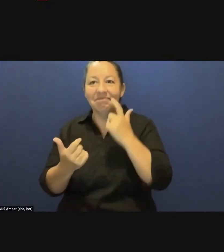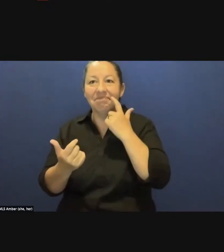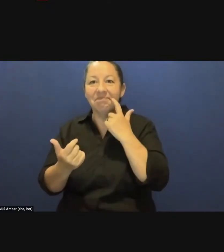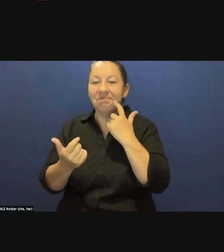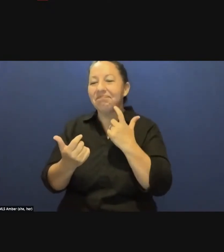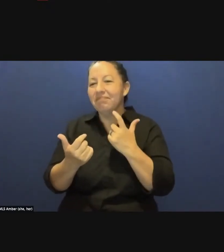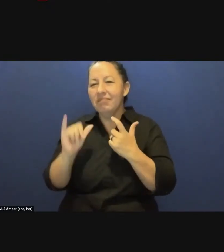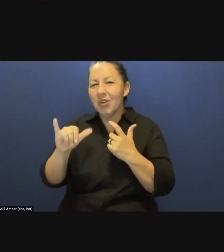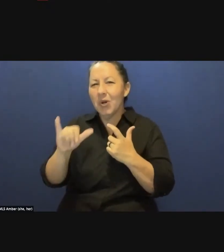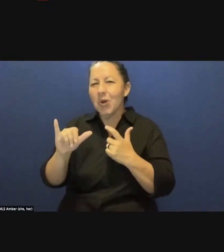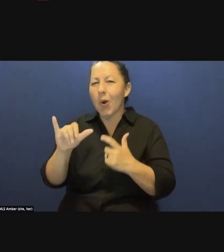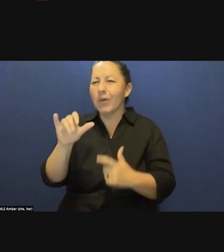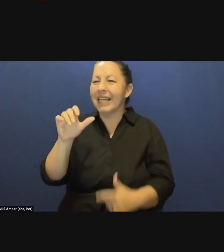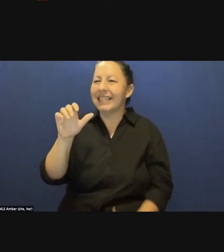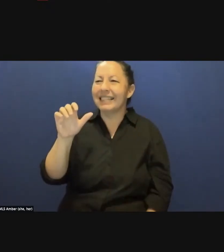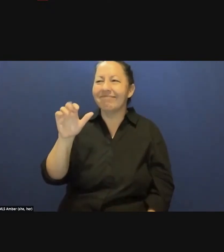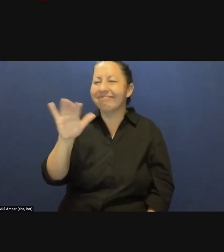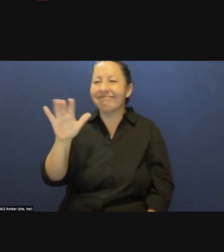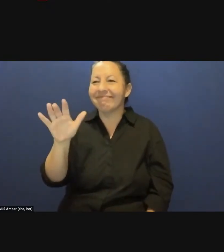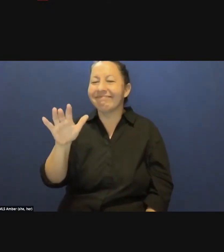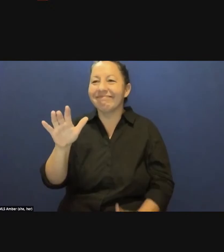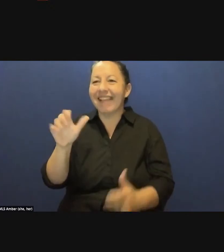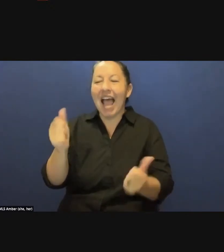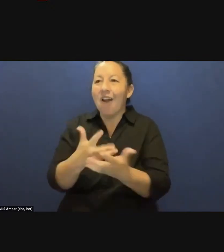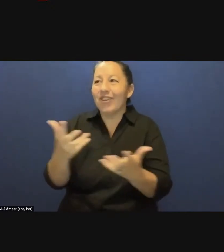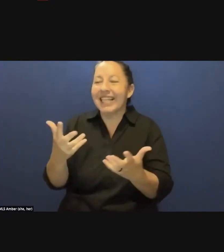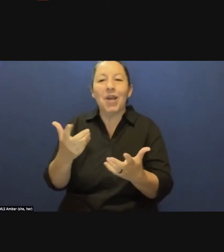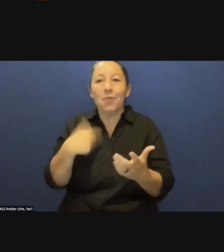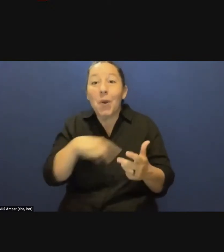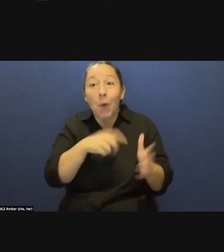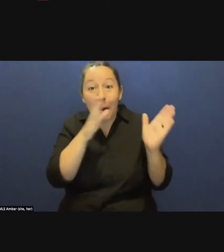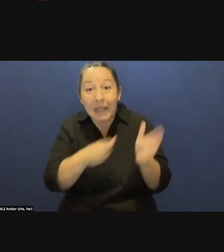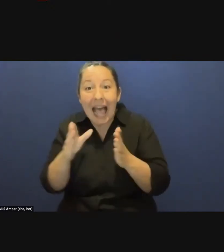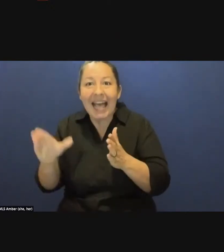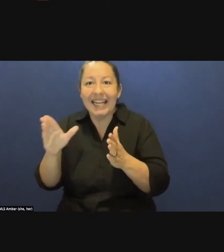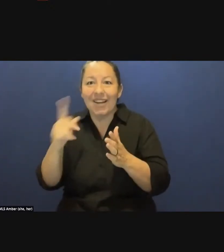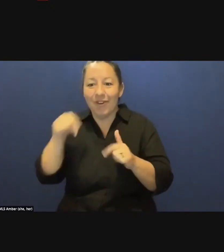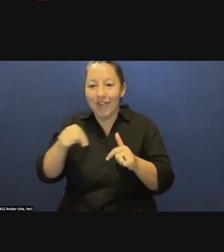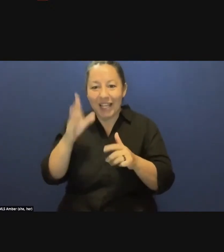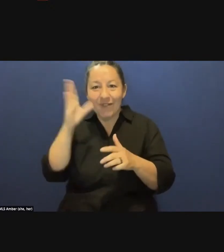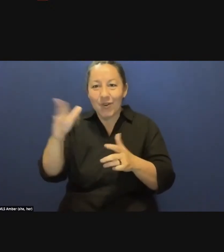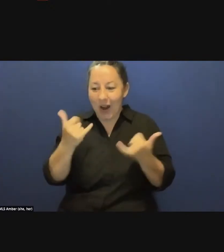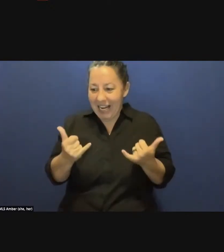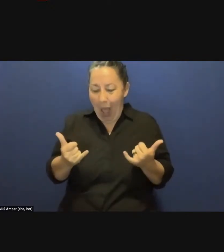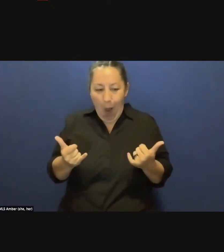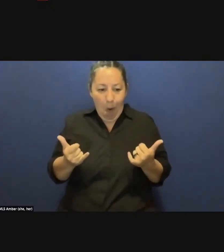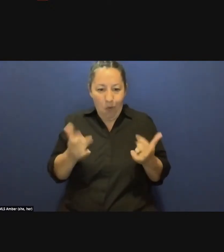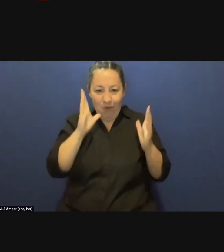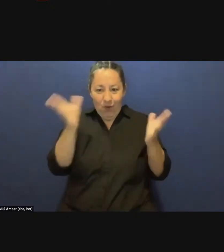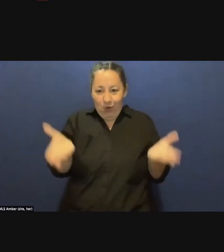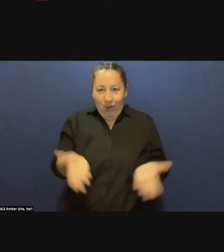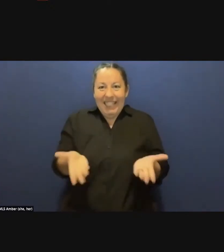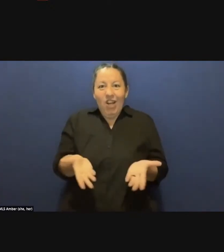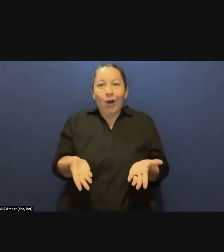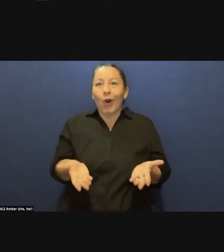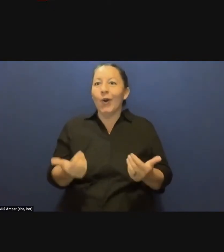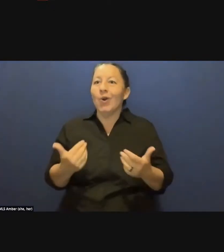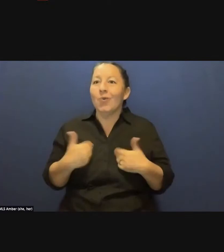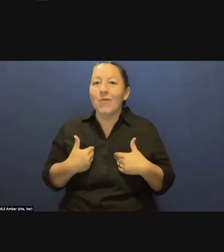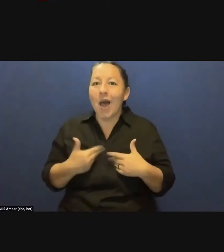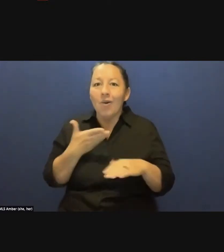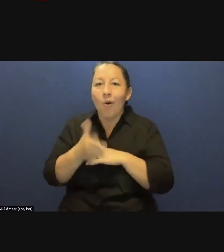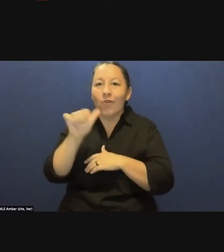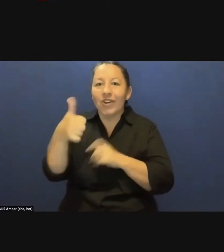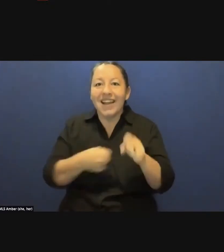were planning for this lunar future, and now it's upon us. We've had, of course, over a decade